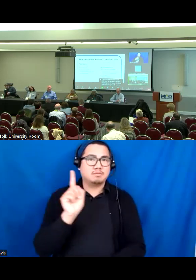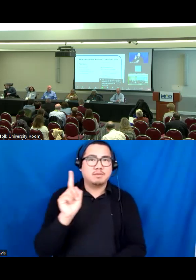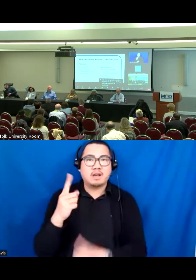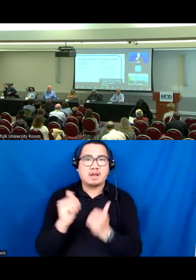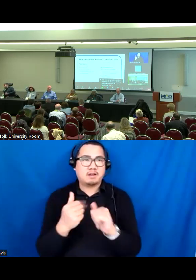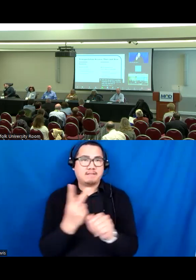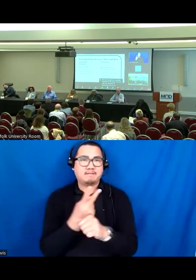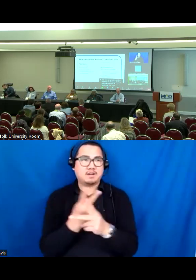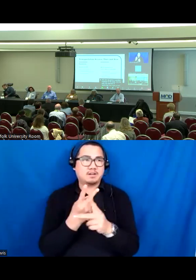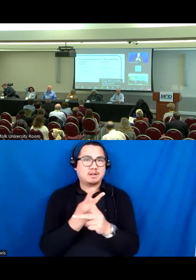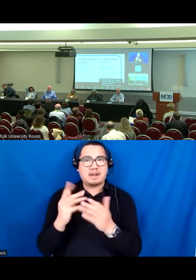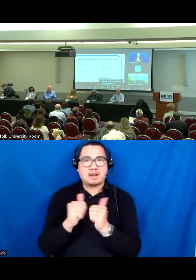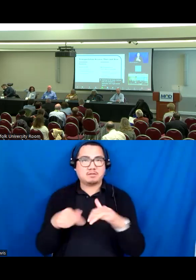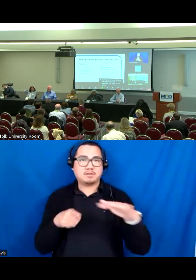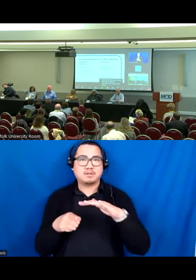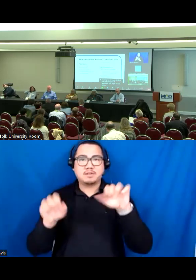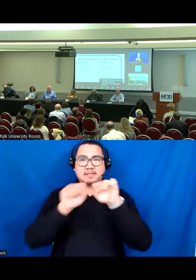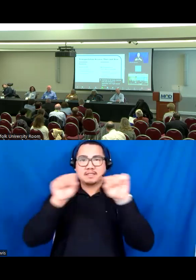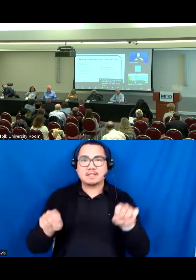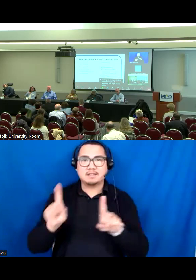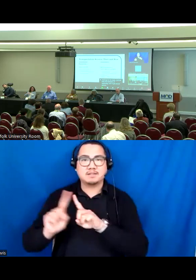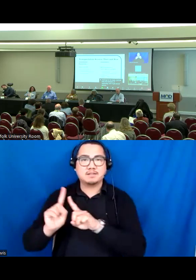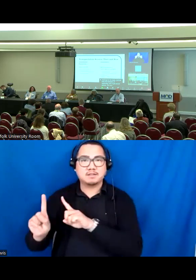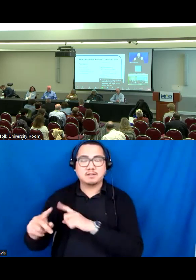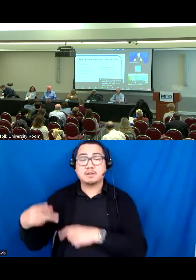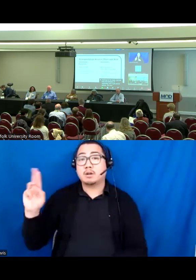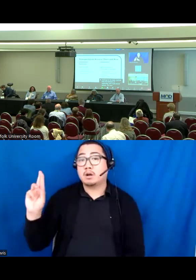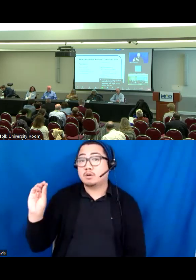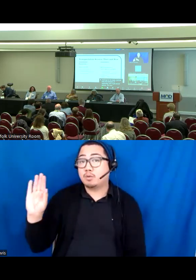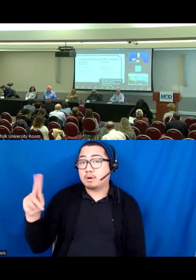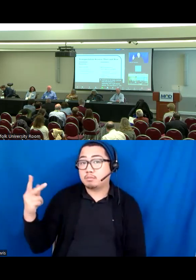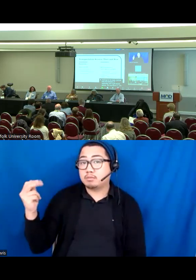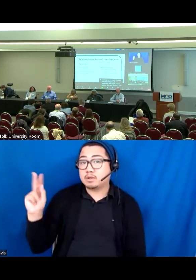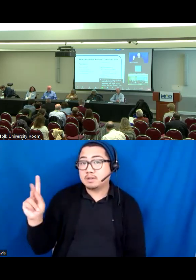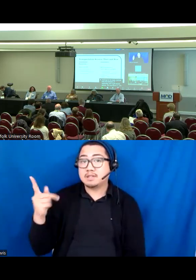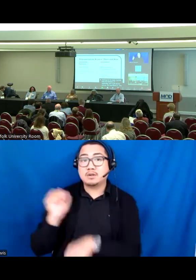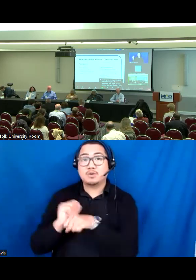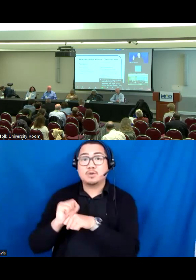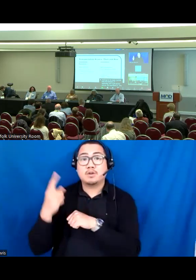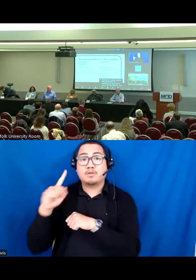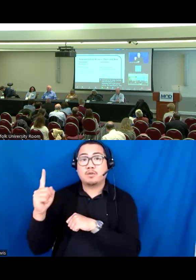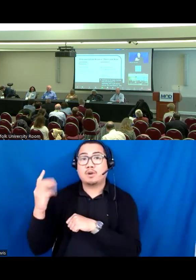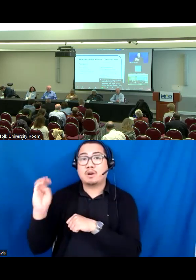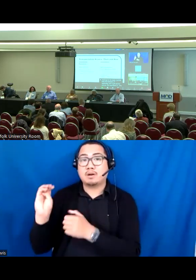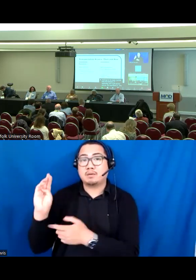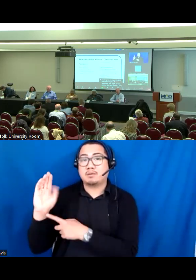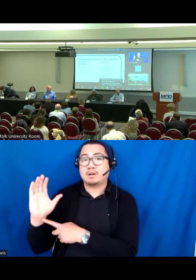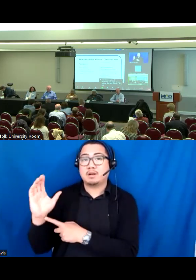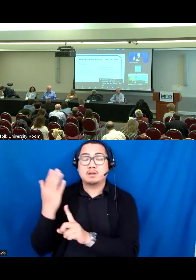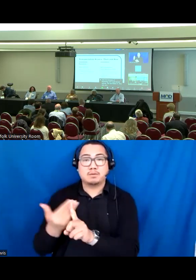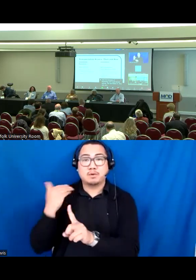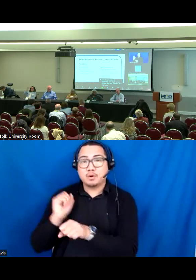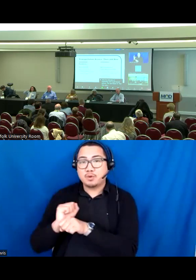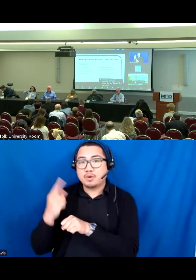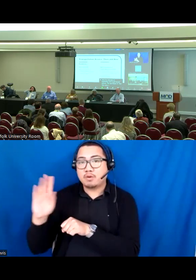stations. We have Rob Park. He works at Mass Rehab now. He worked at BCIL, and he was